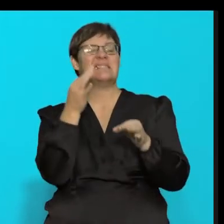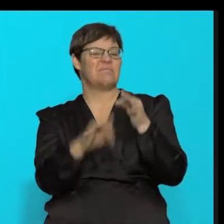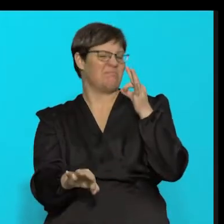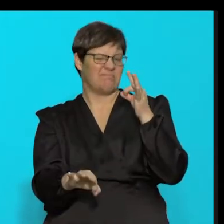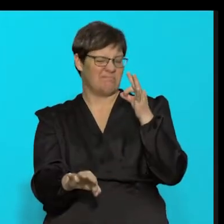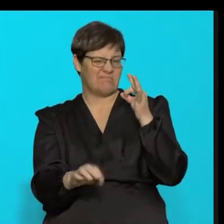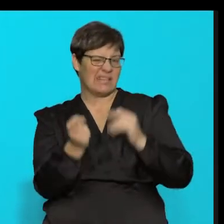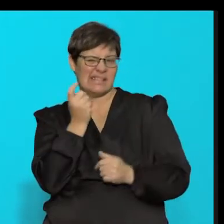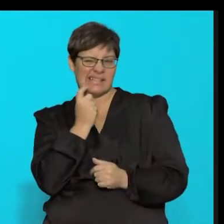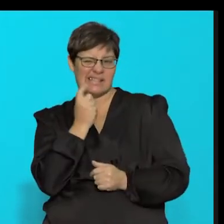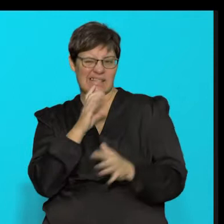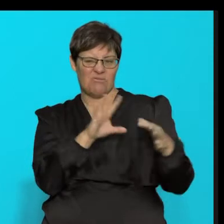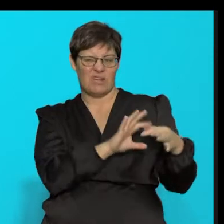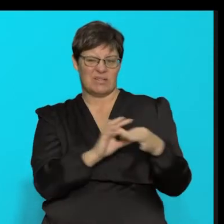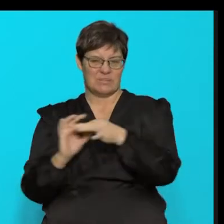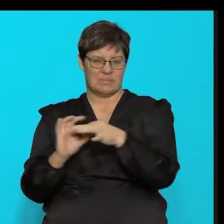So the simplest